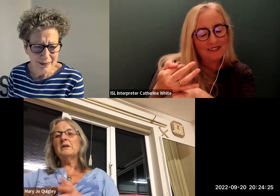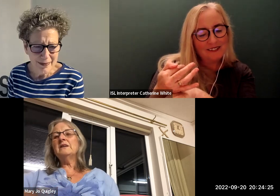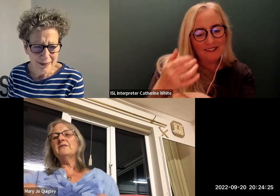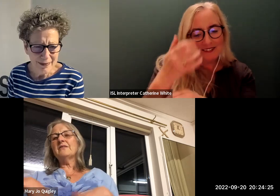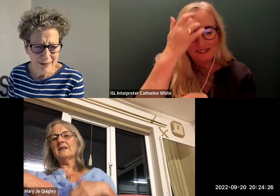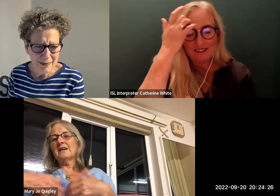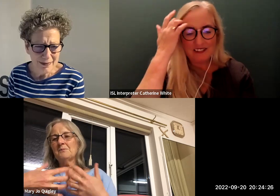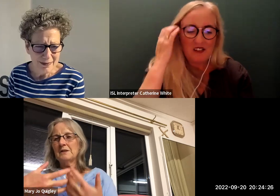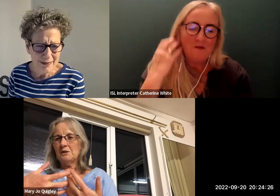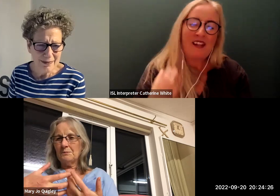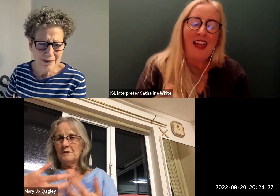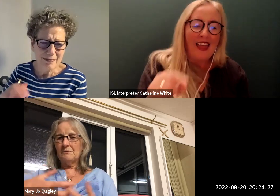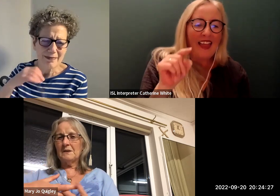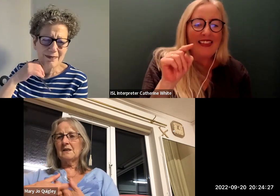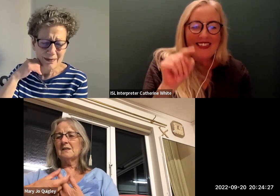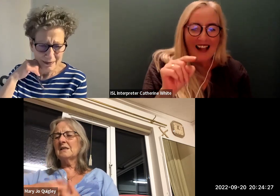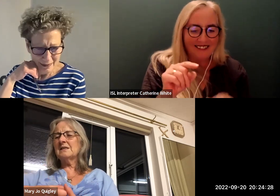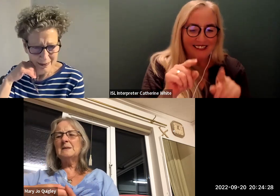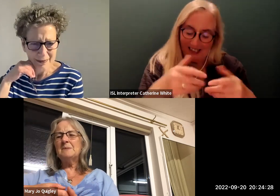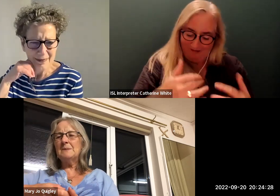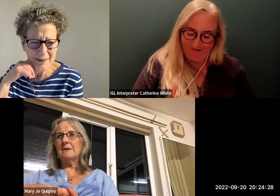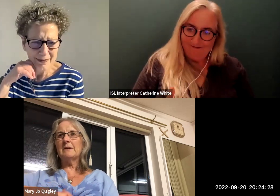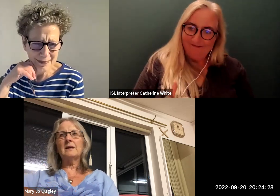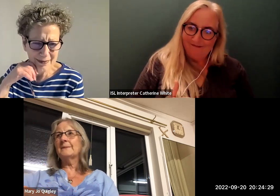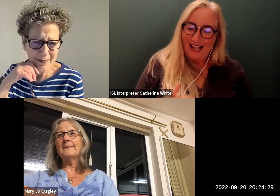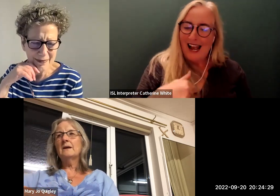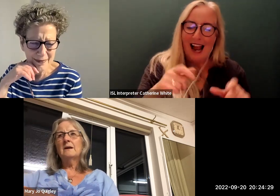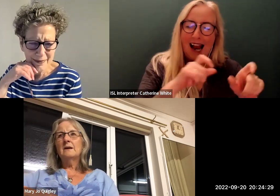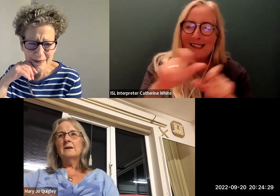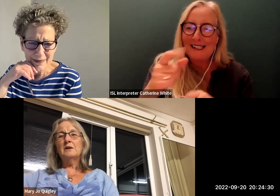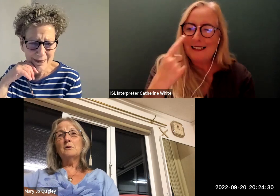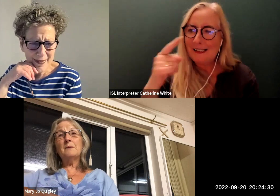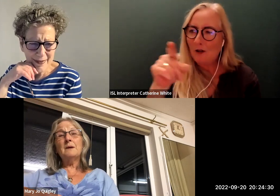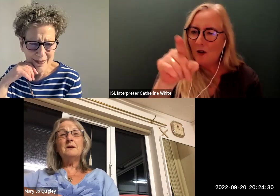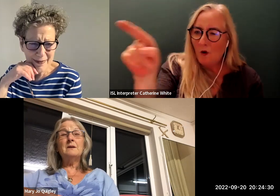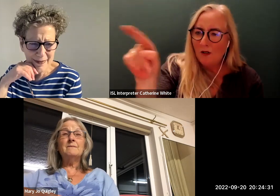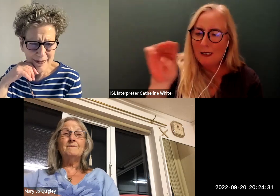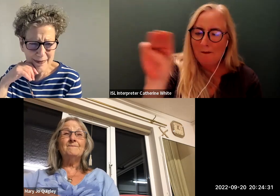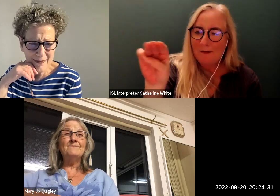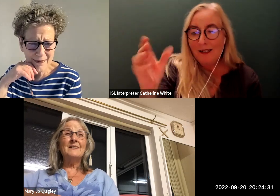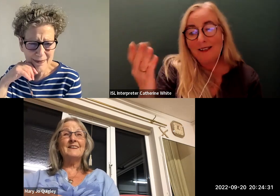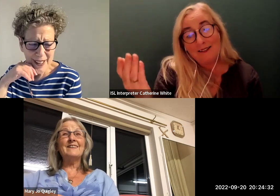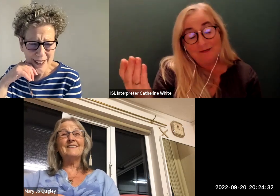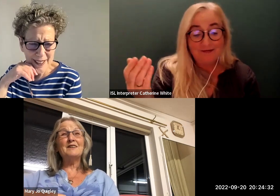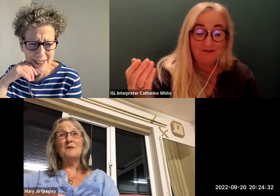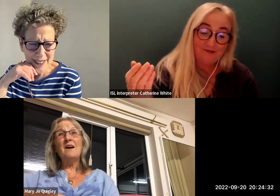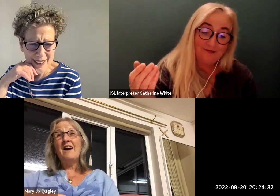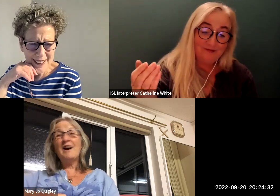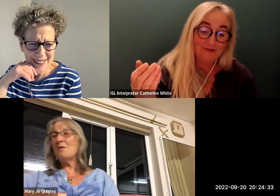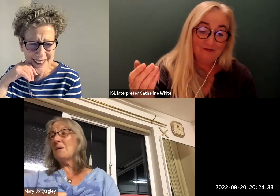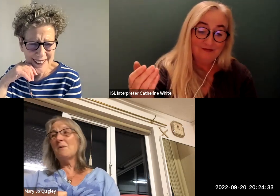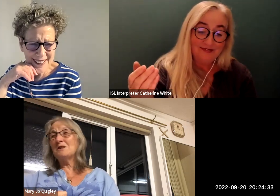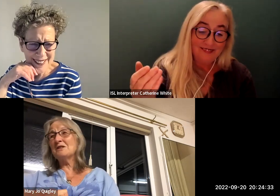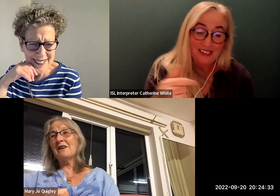you know, even that kind of brings up stuff, because I still see people and think, you know, and maybe I think, you know,